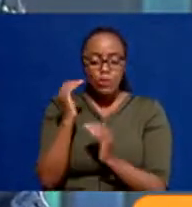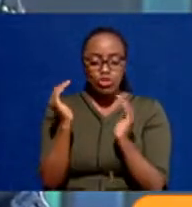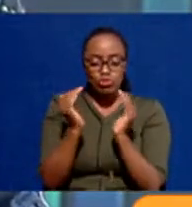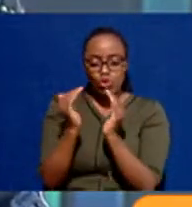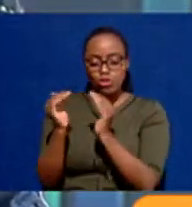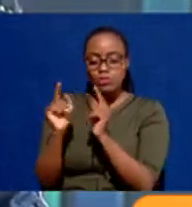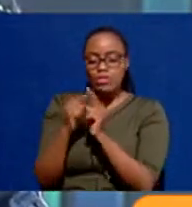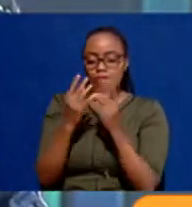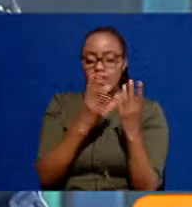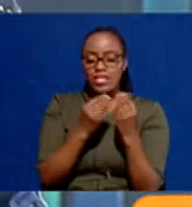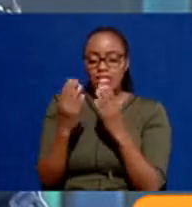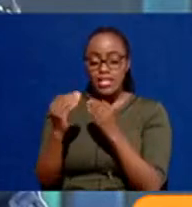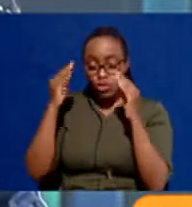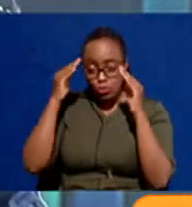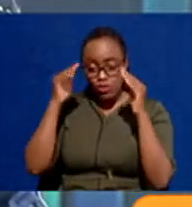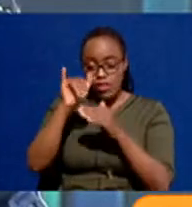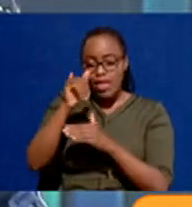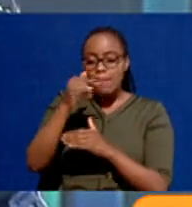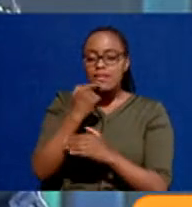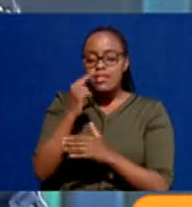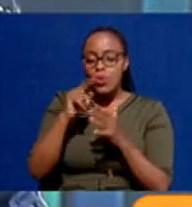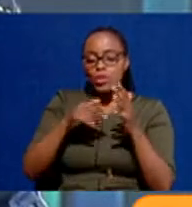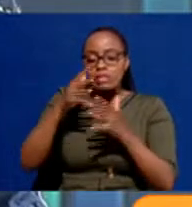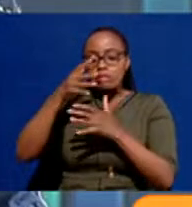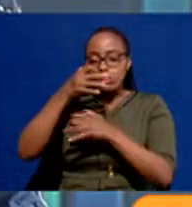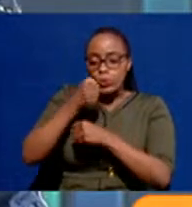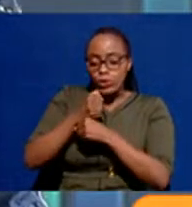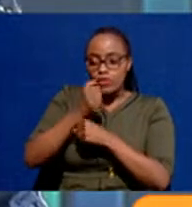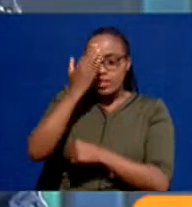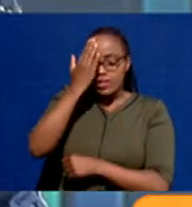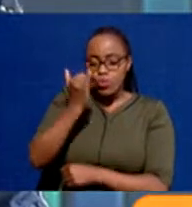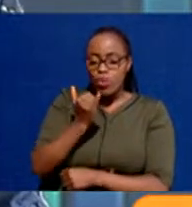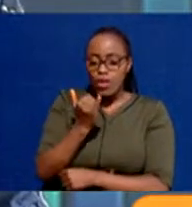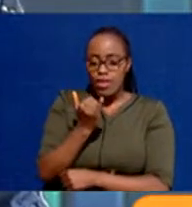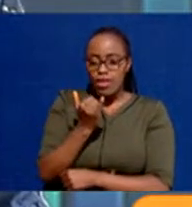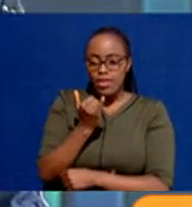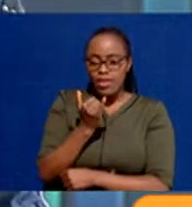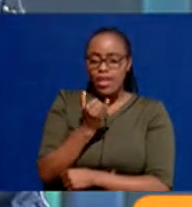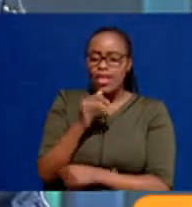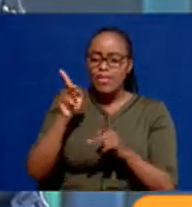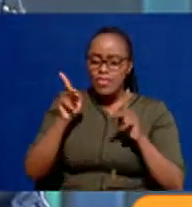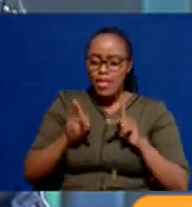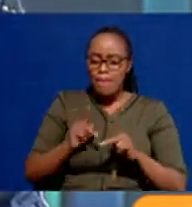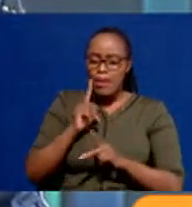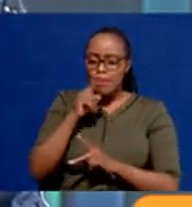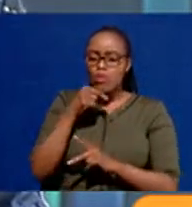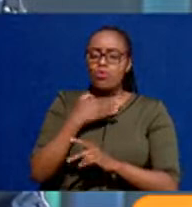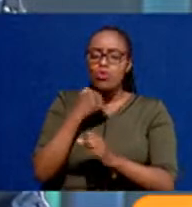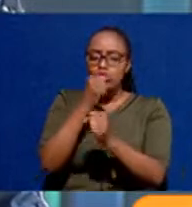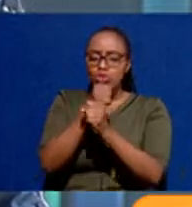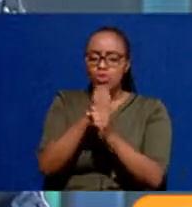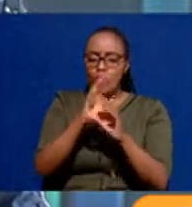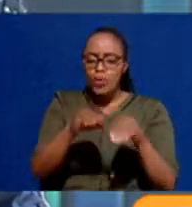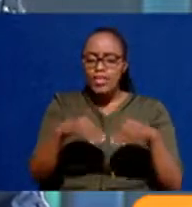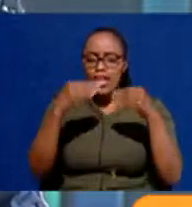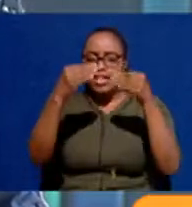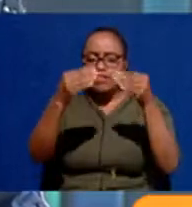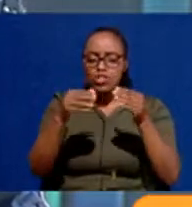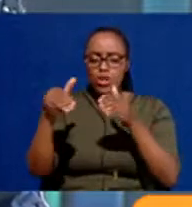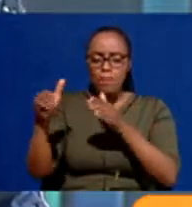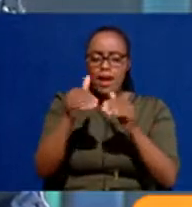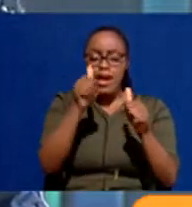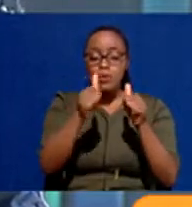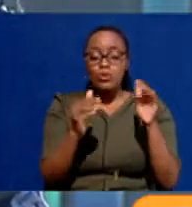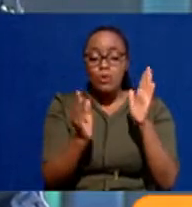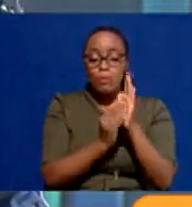easily directed. And I'm saying this with confidence because the people we wanted to work with, the distribution mechanism we have